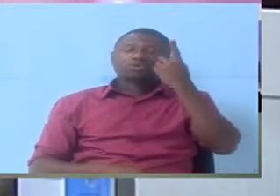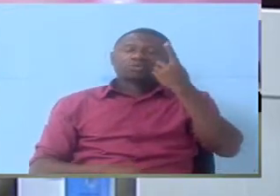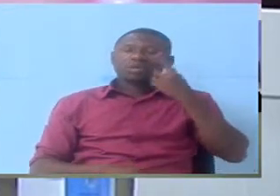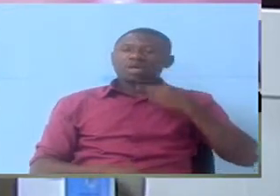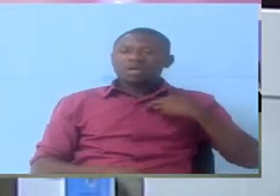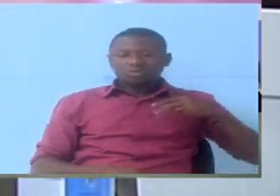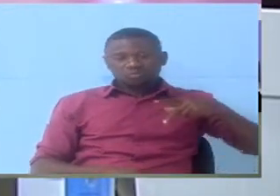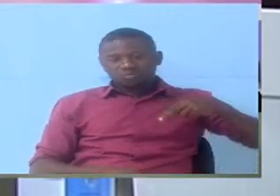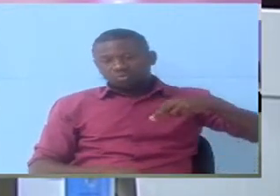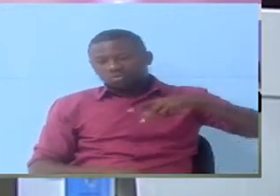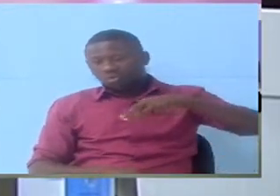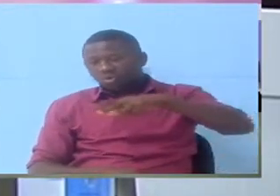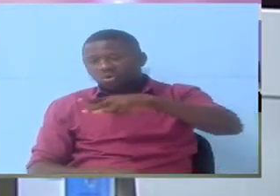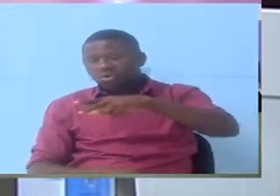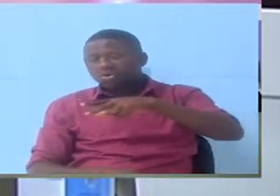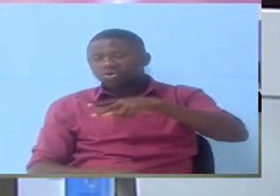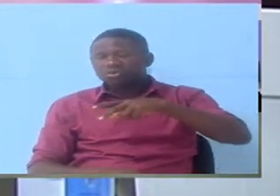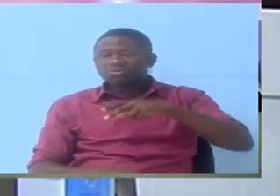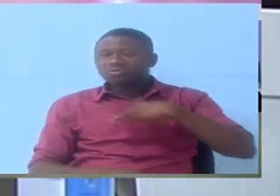to where the alleged